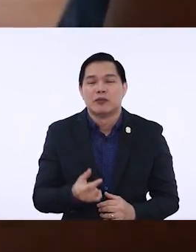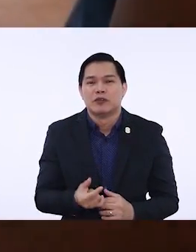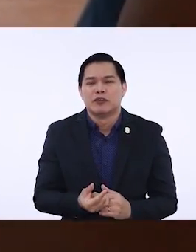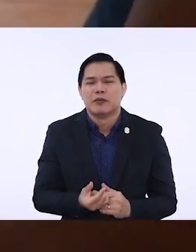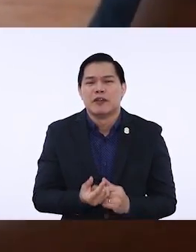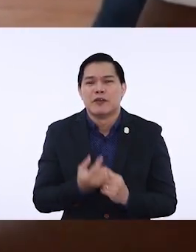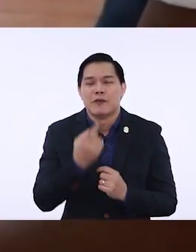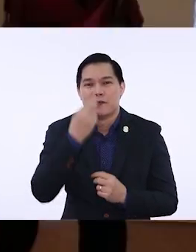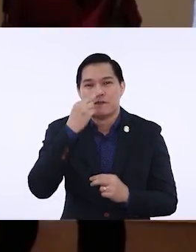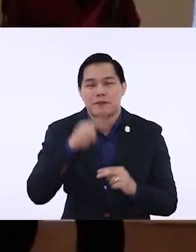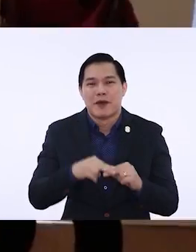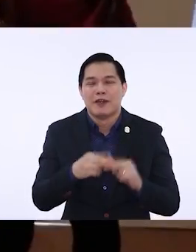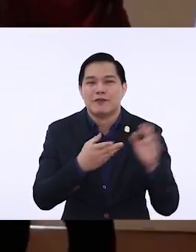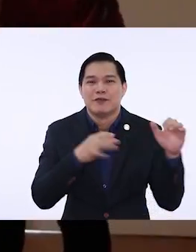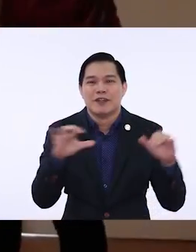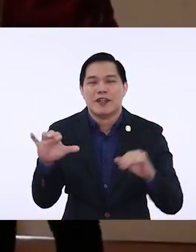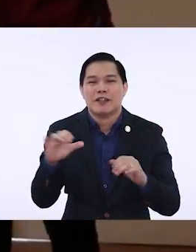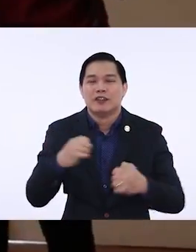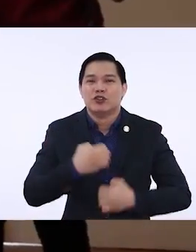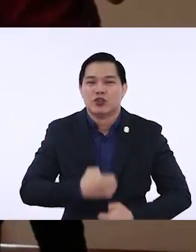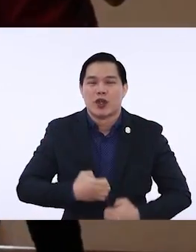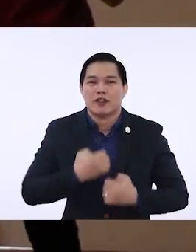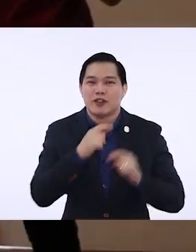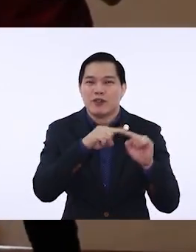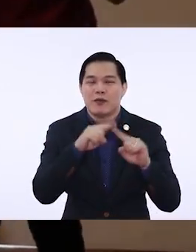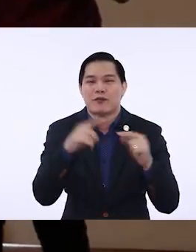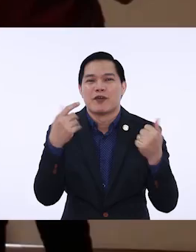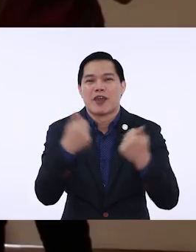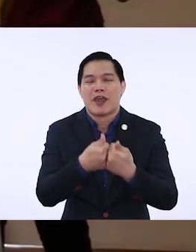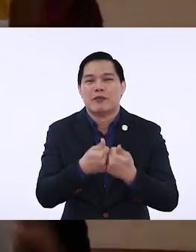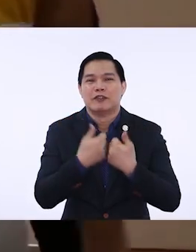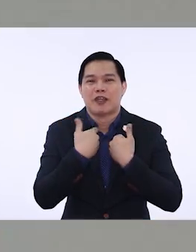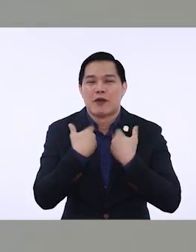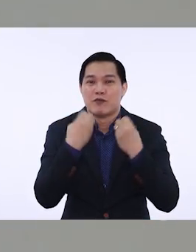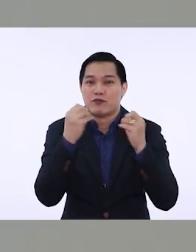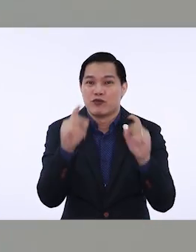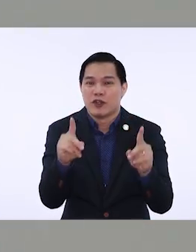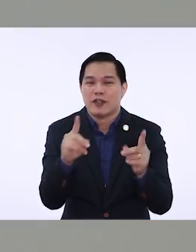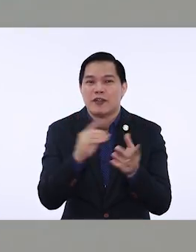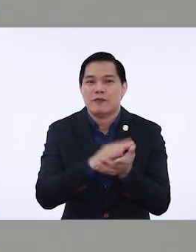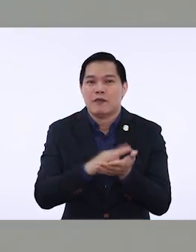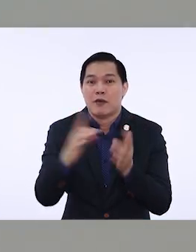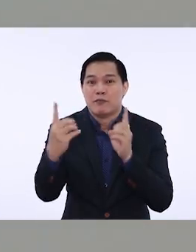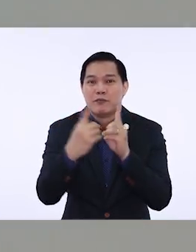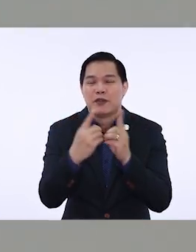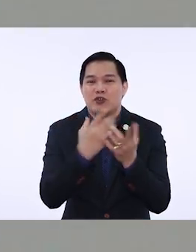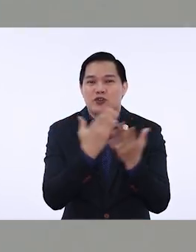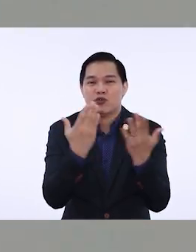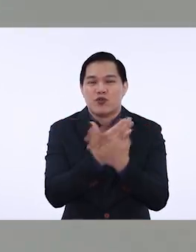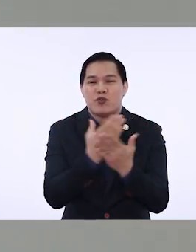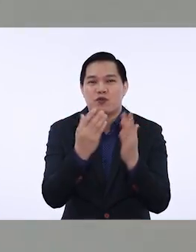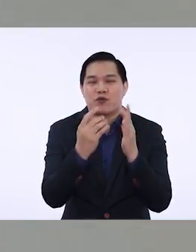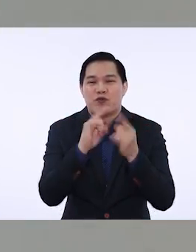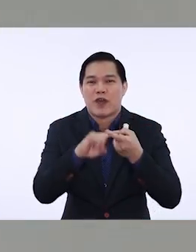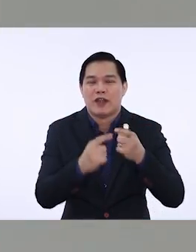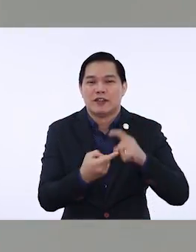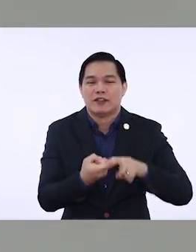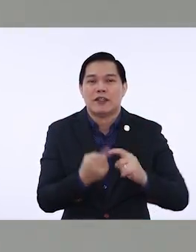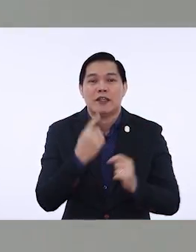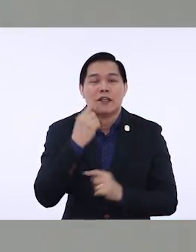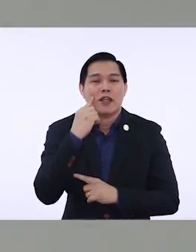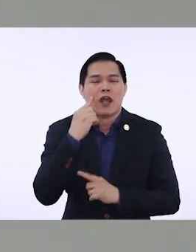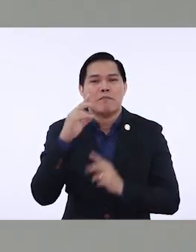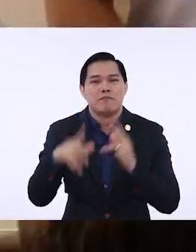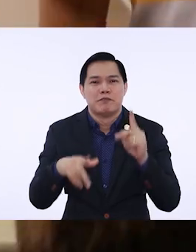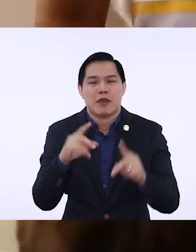said activity. They gladly enjoyed the different games and had a chance to meet new friends. After the activity, deaf